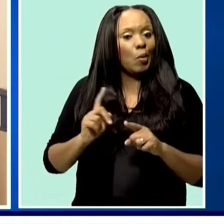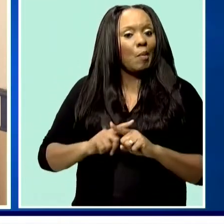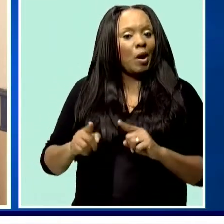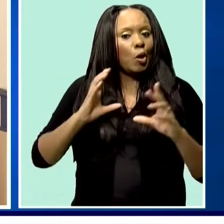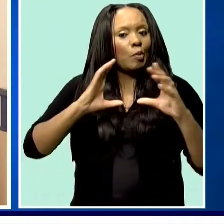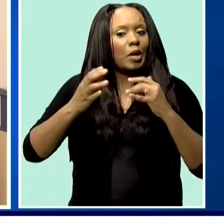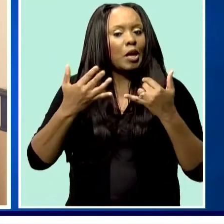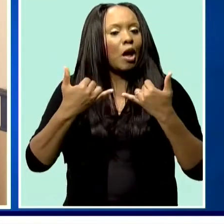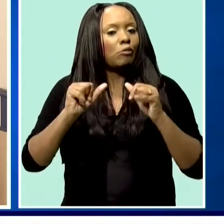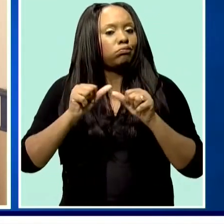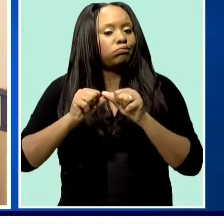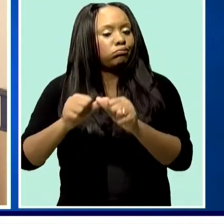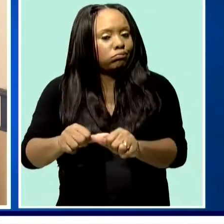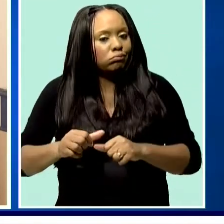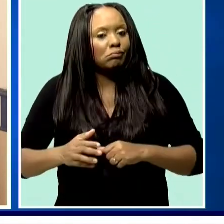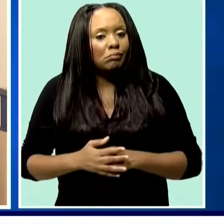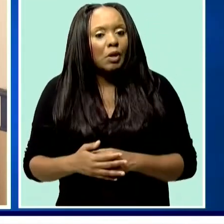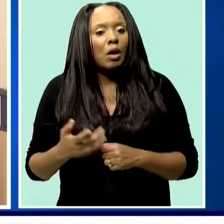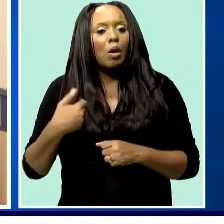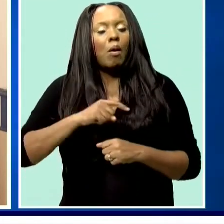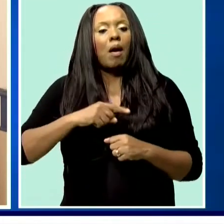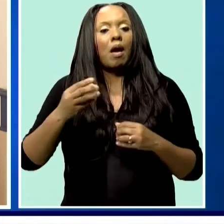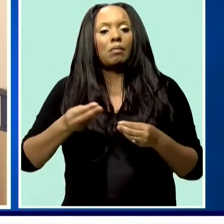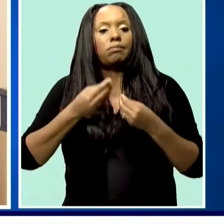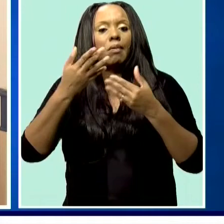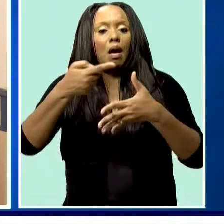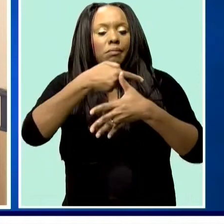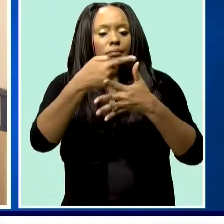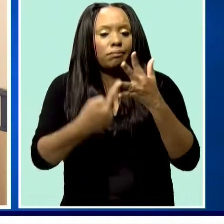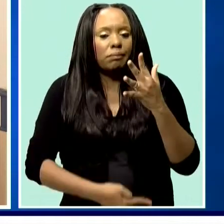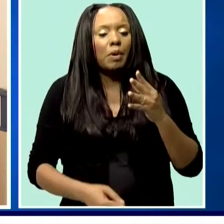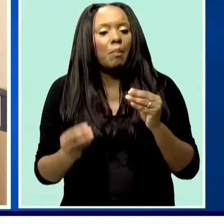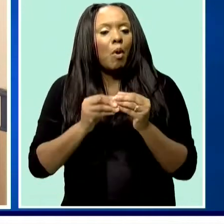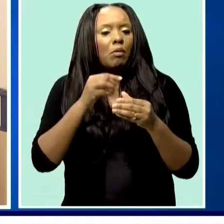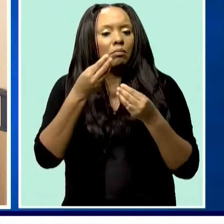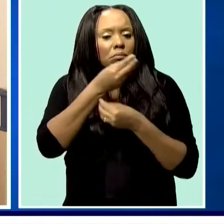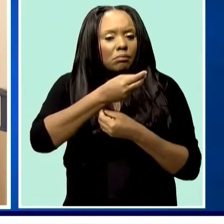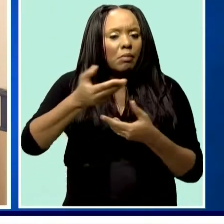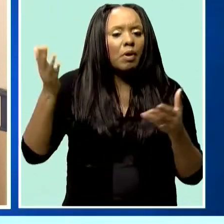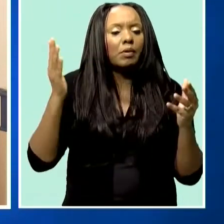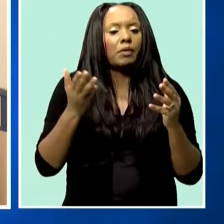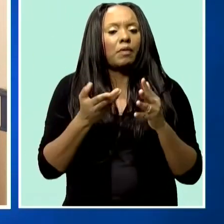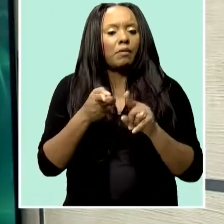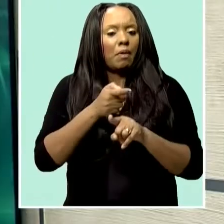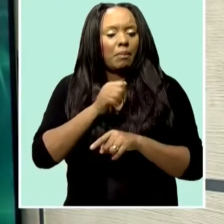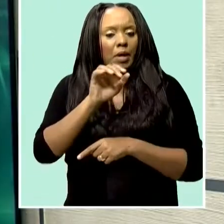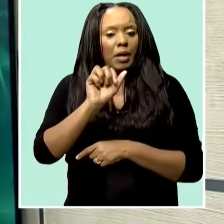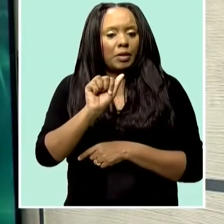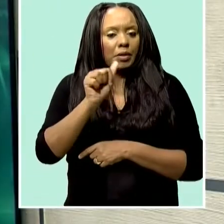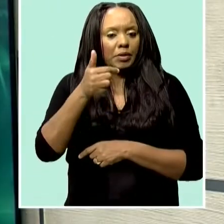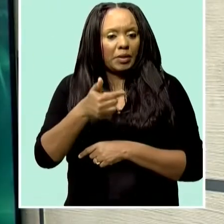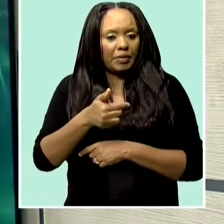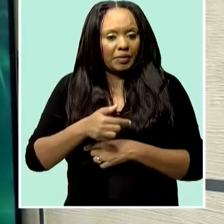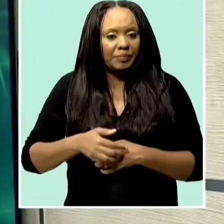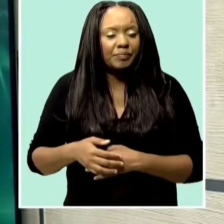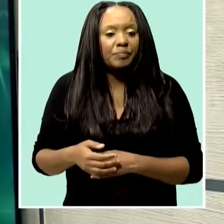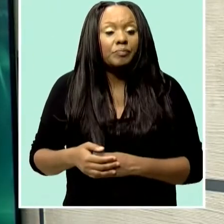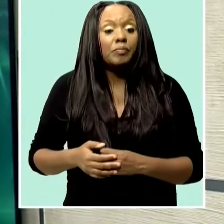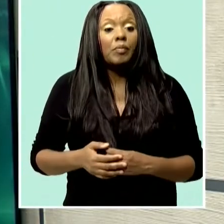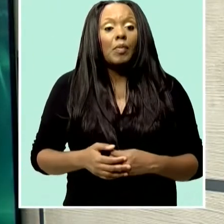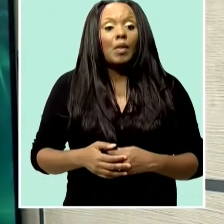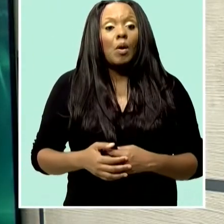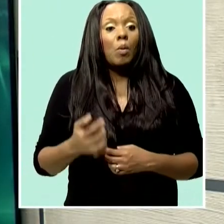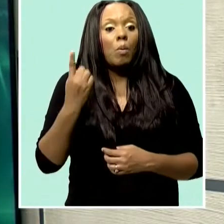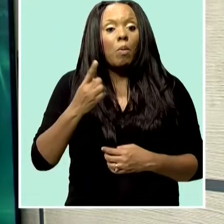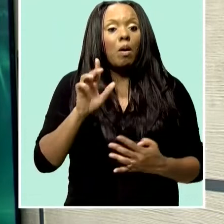with the regulations as have been outlined by the Prime Minister and further detailed by the Attorney General. A consultant on regulated